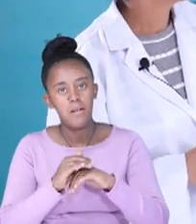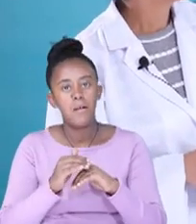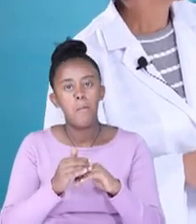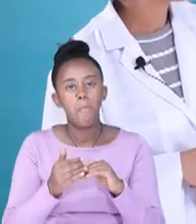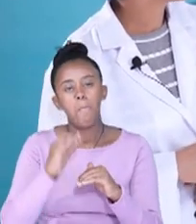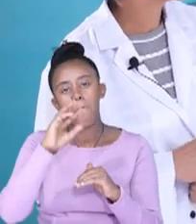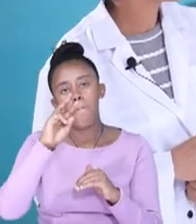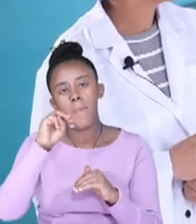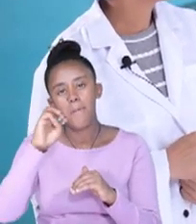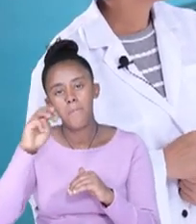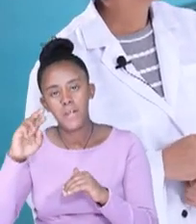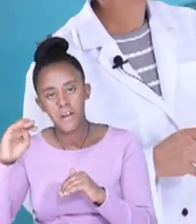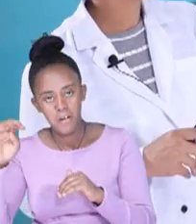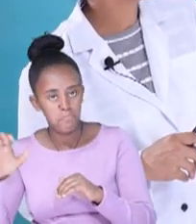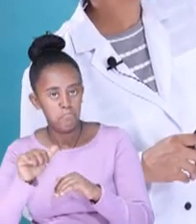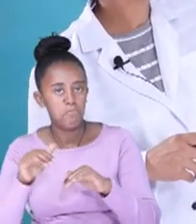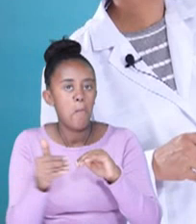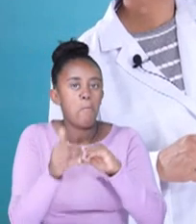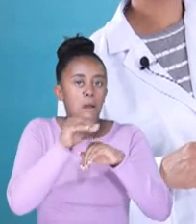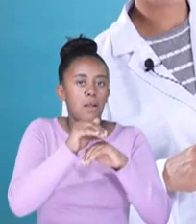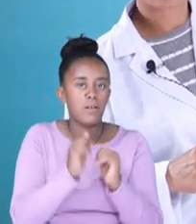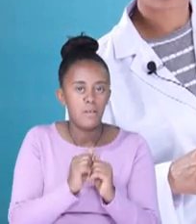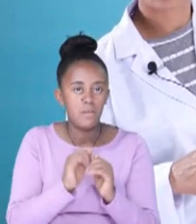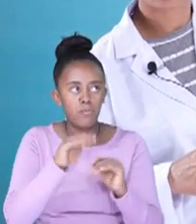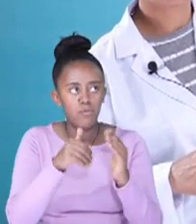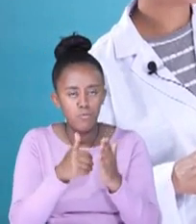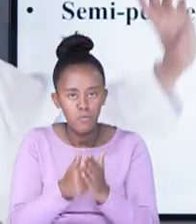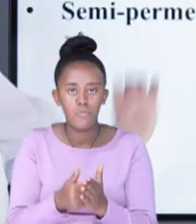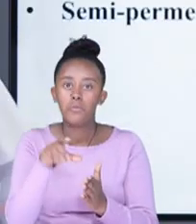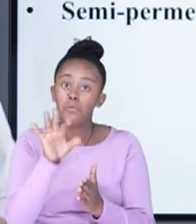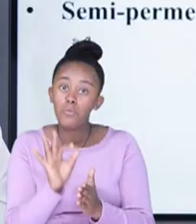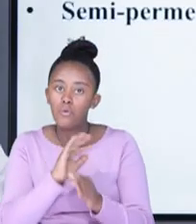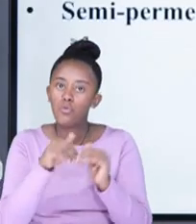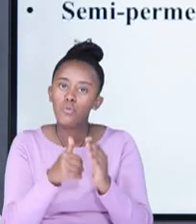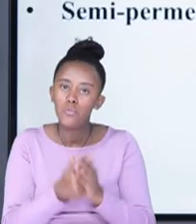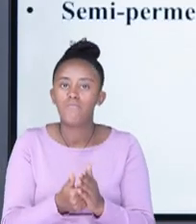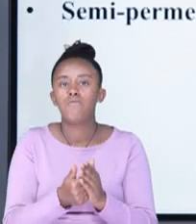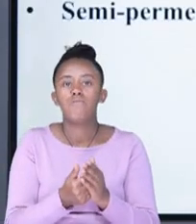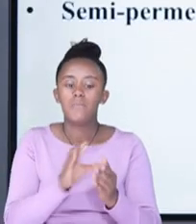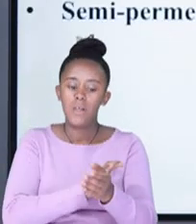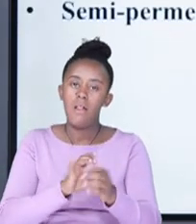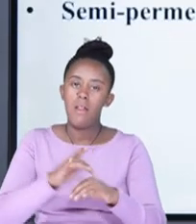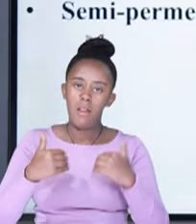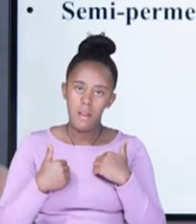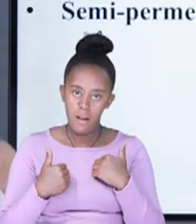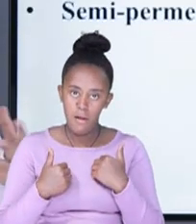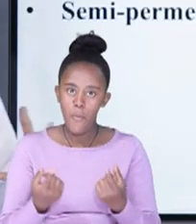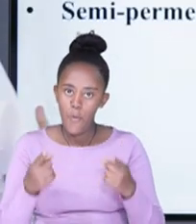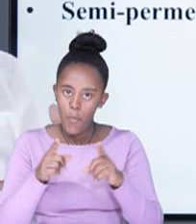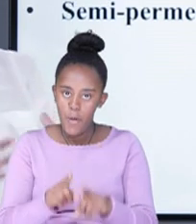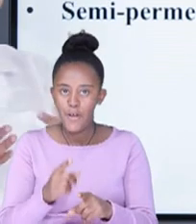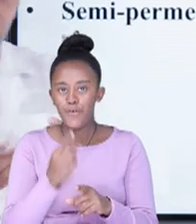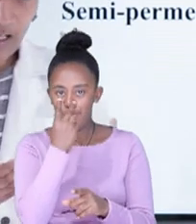membrane. The cell membrane present in all cells. It's present in all cells, and when we